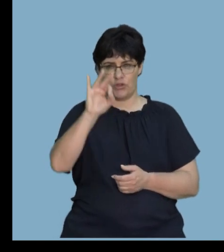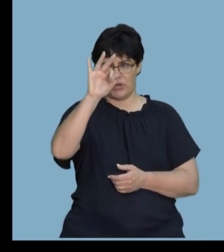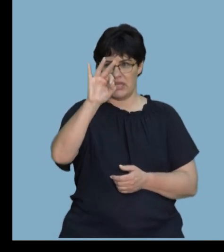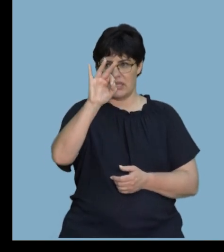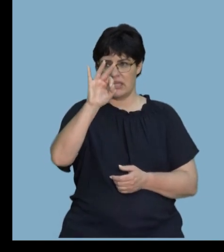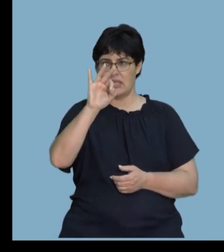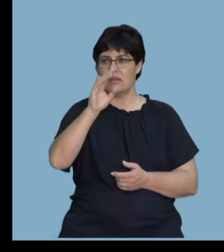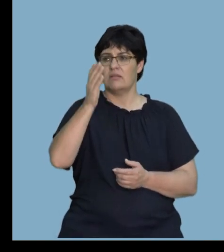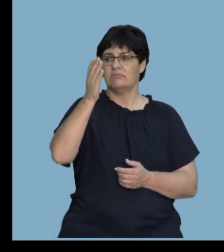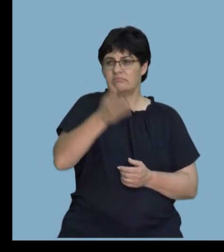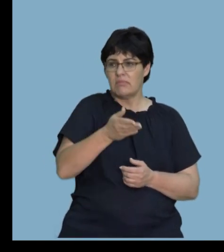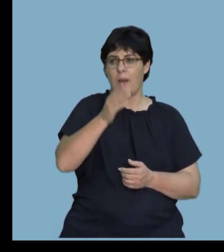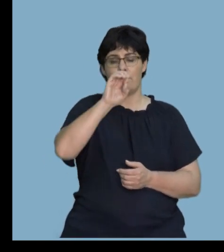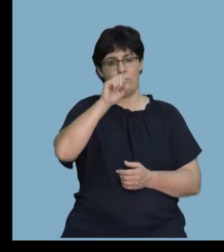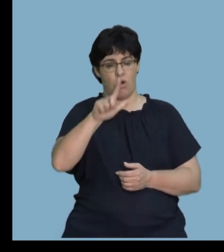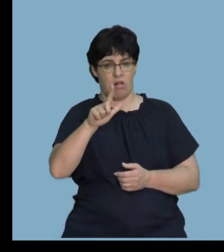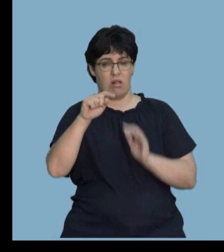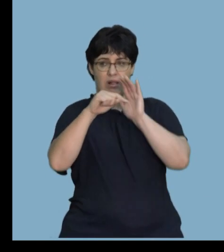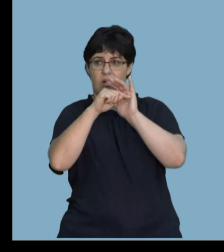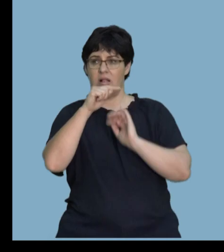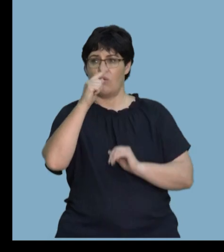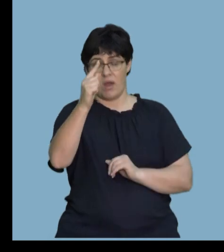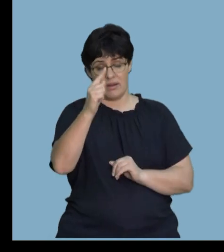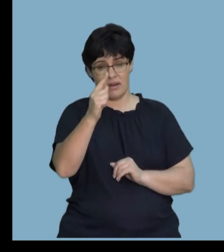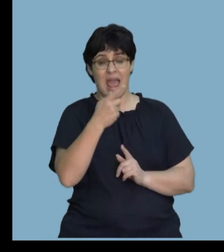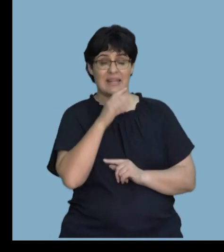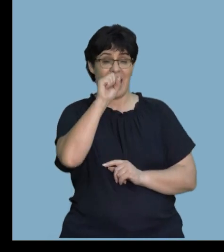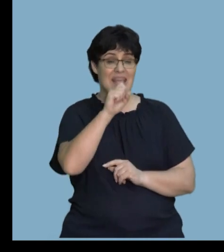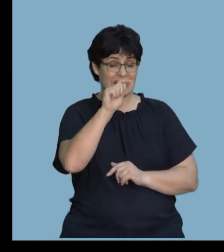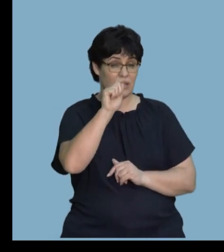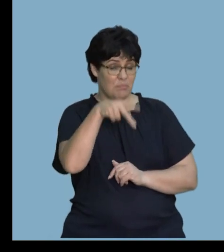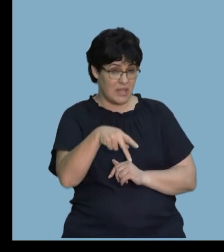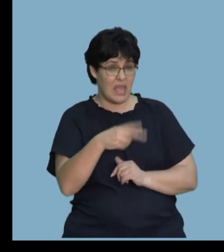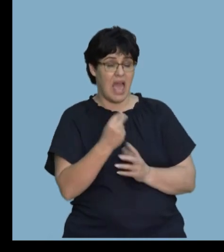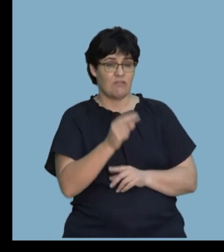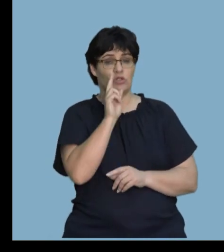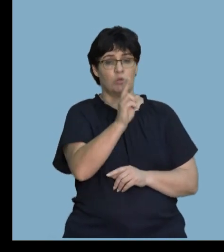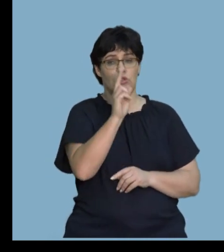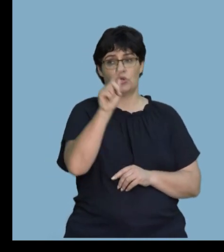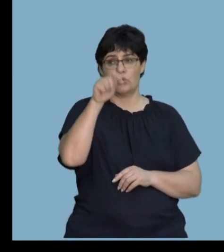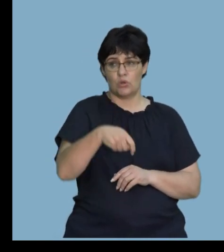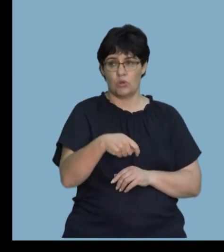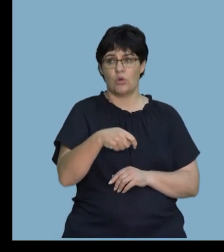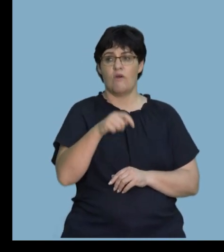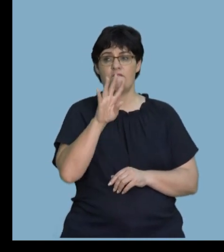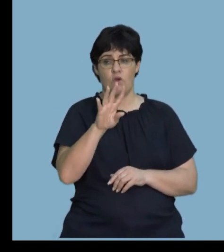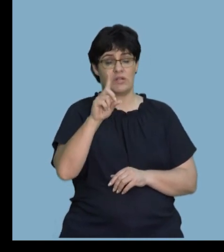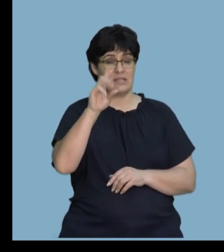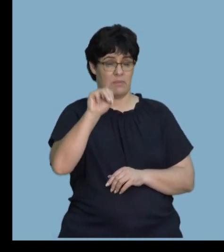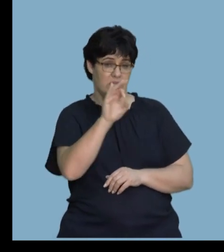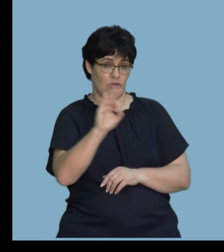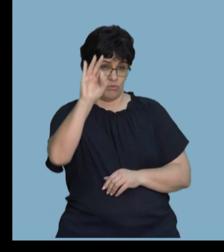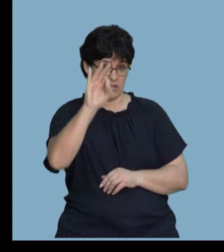It's 1. So 1 mole of any gas at STP occupies 22.4 cubic decimeters. So that's the main thing. And if you look at